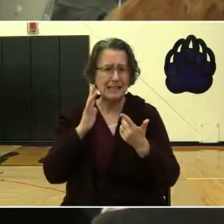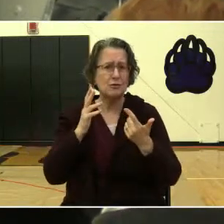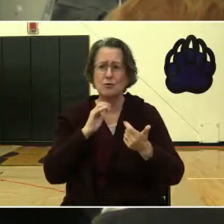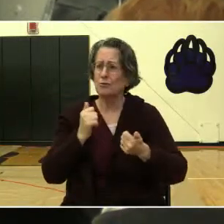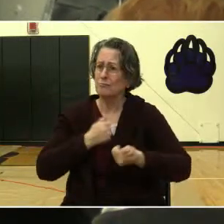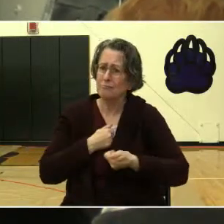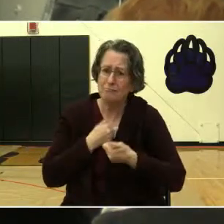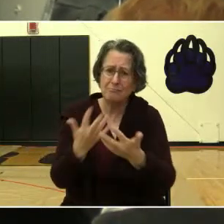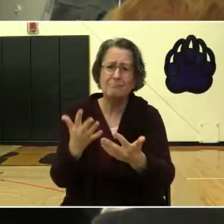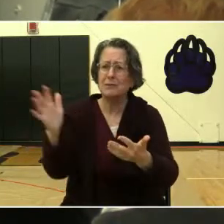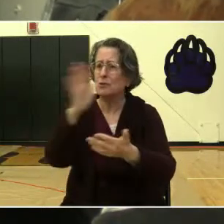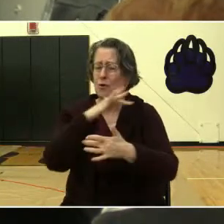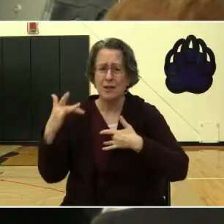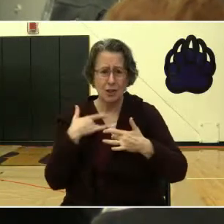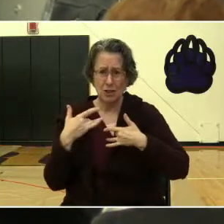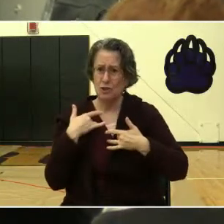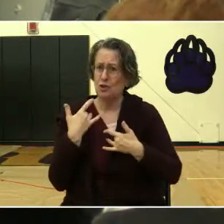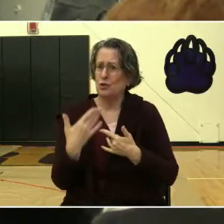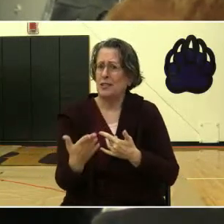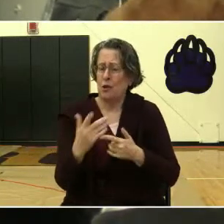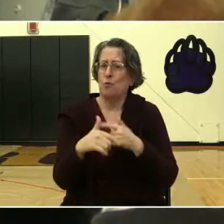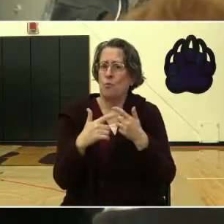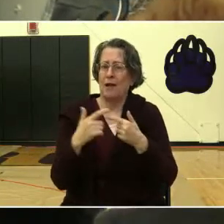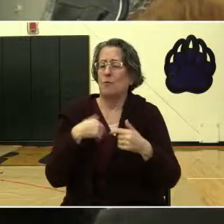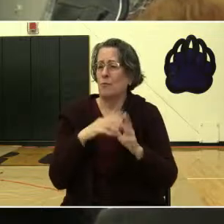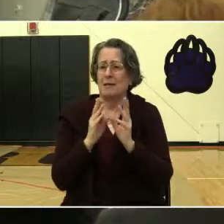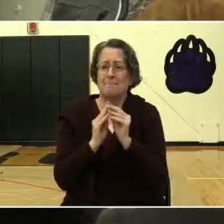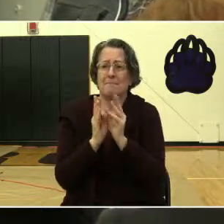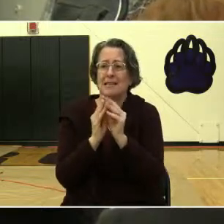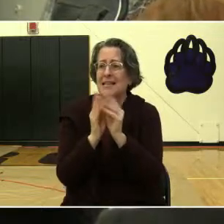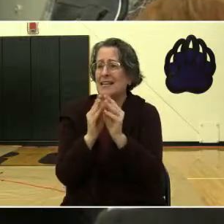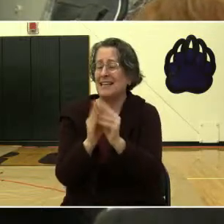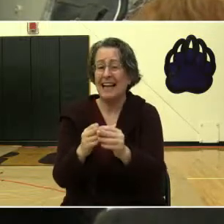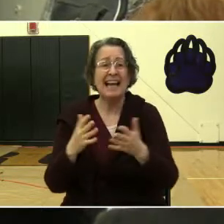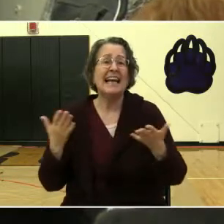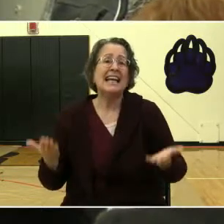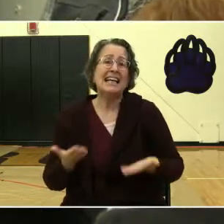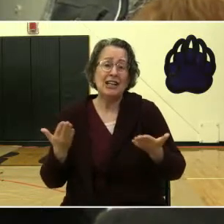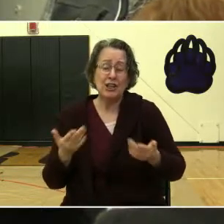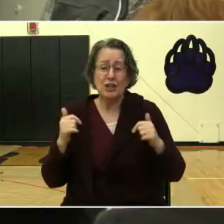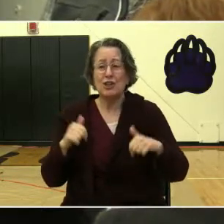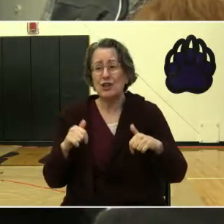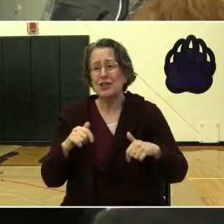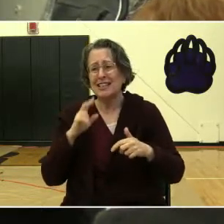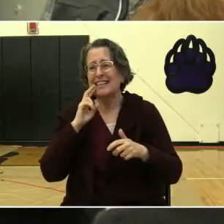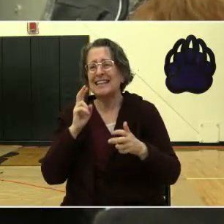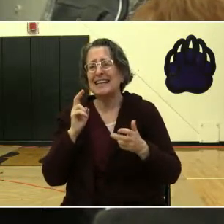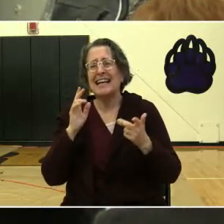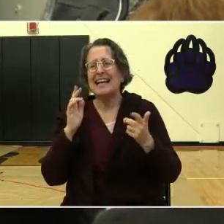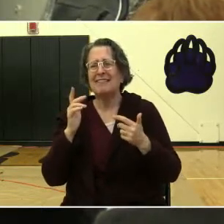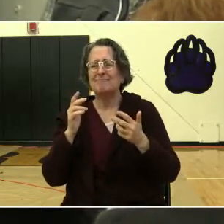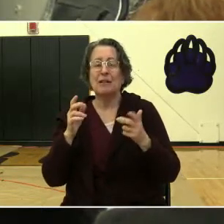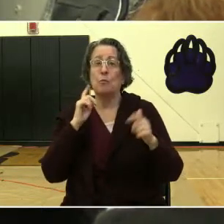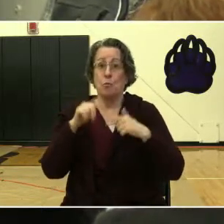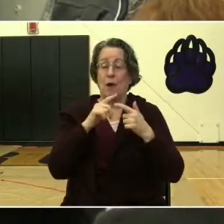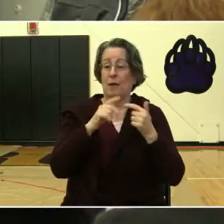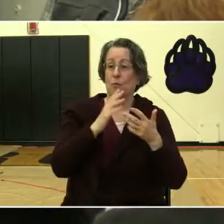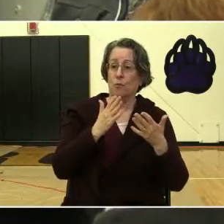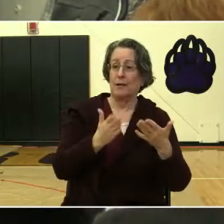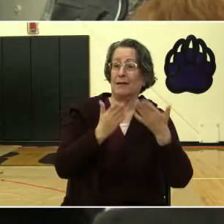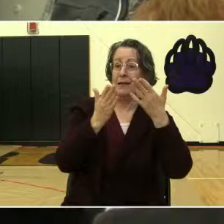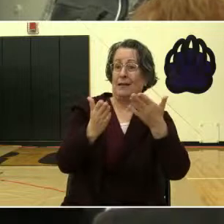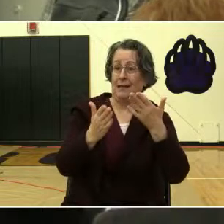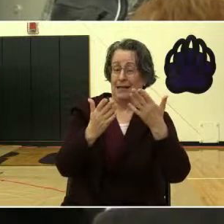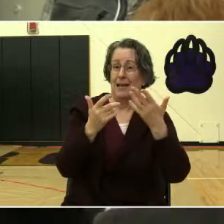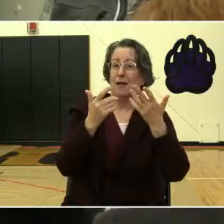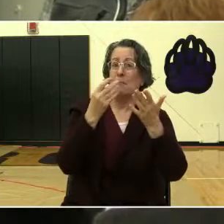priorities for those dollars there because it's really hard as we're all seeing here to um do that after the budget is you know Center town